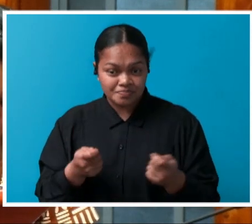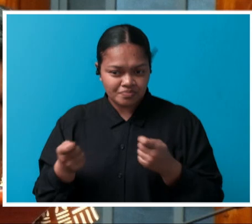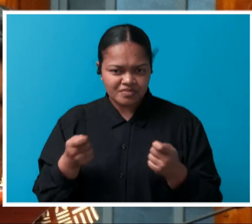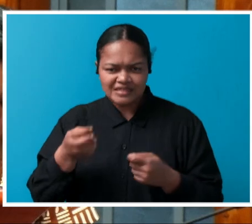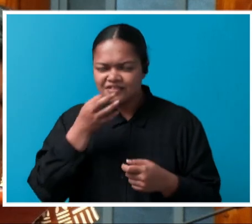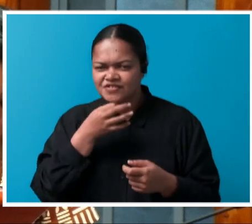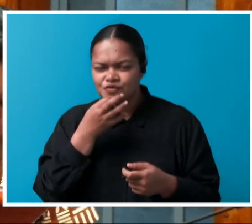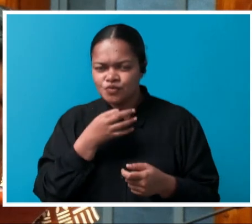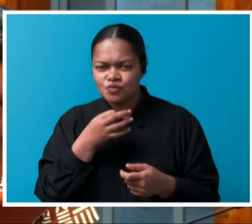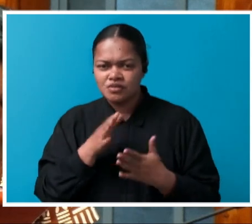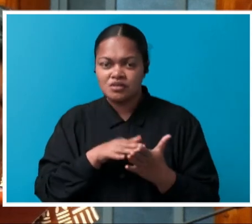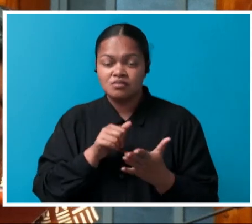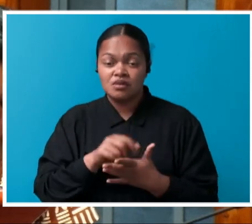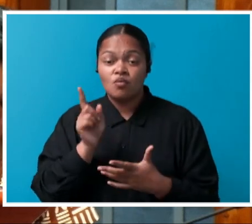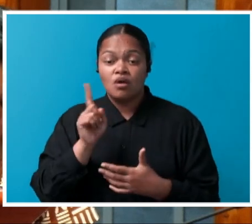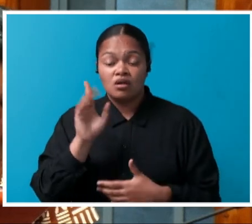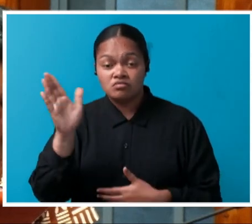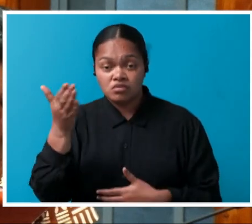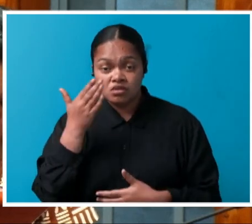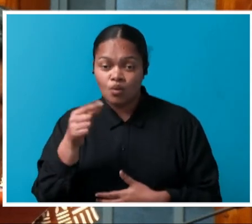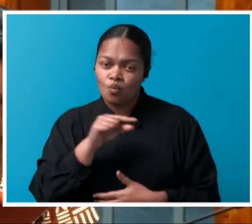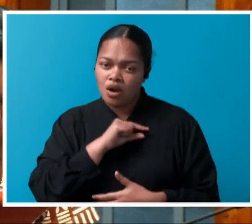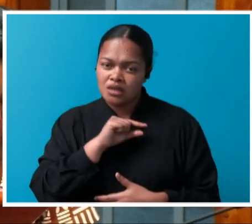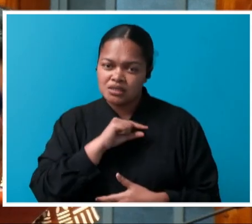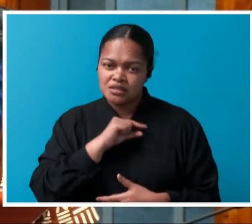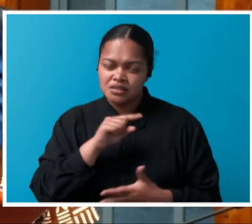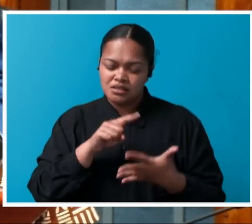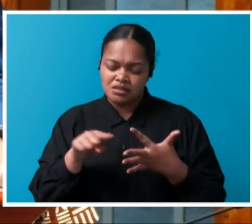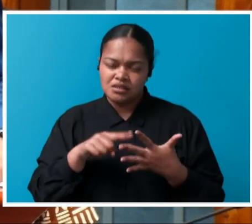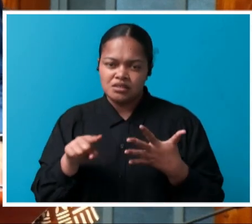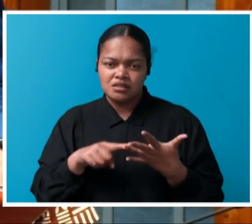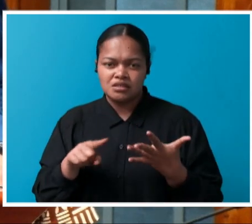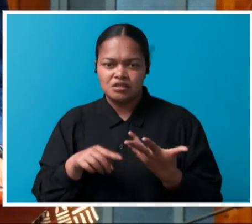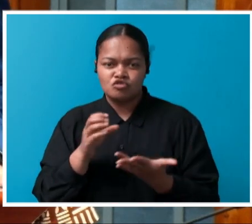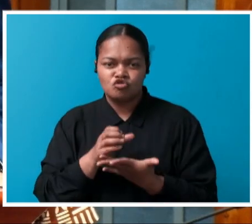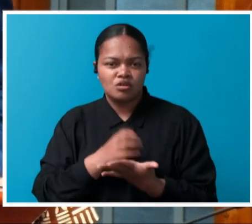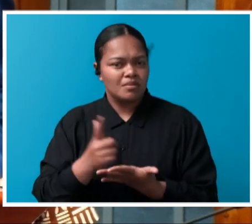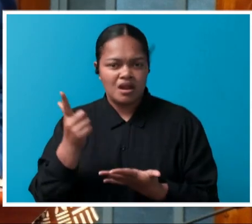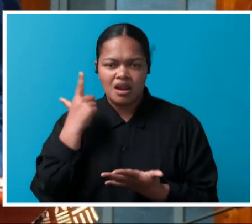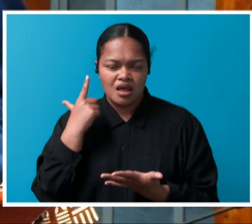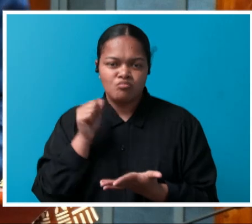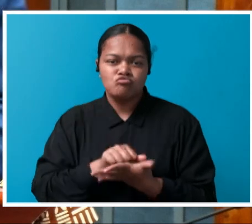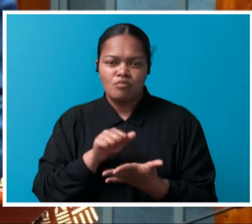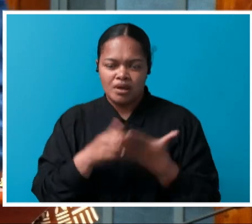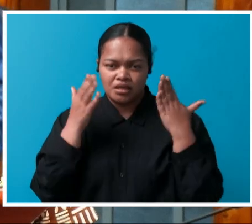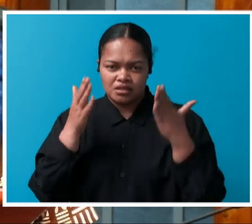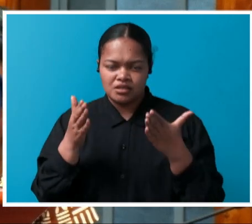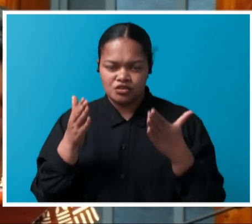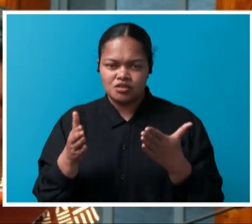subjects, and as a result, the quality and content of the curriculum lacked proper attention and